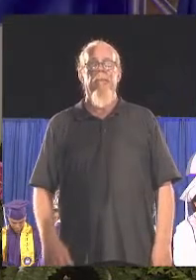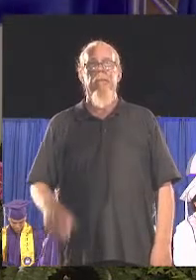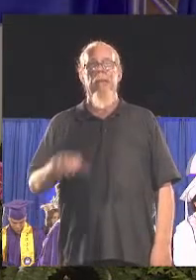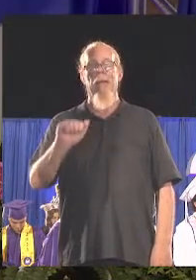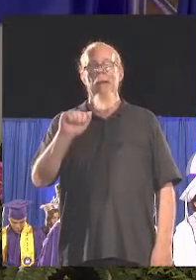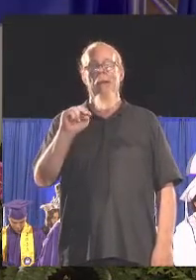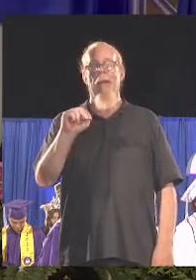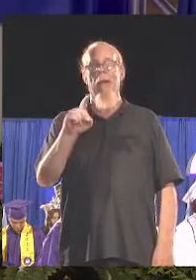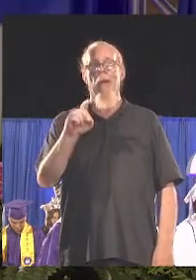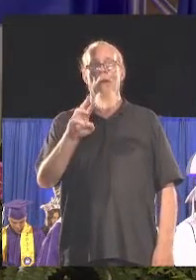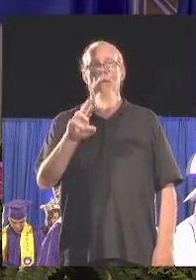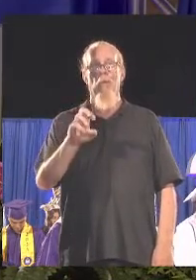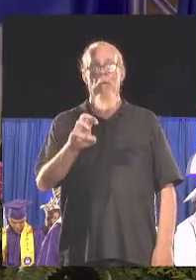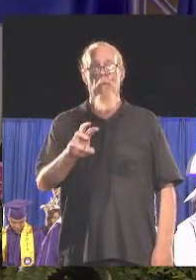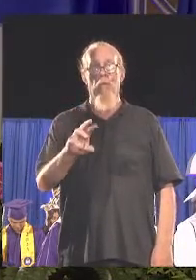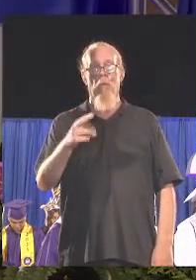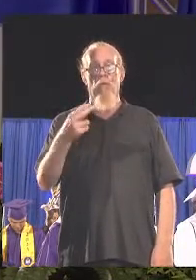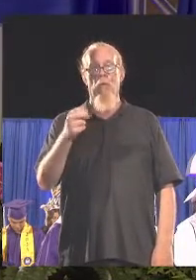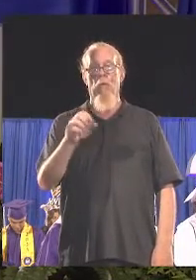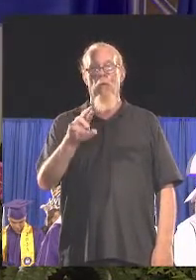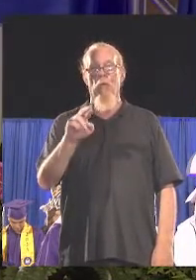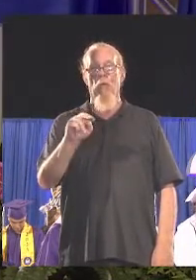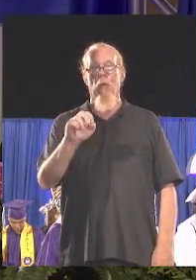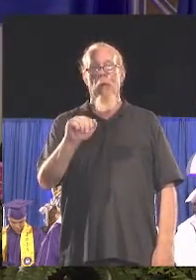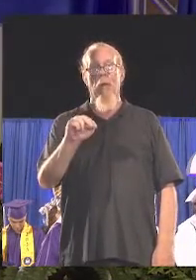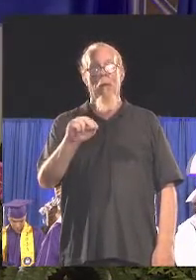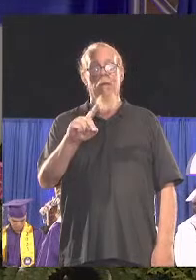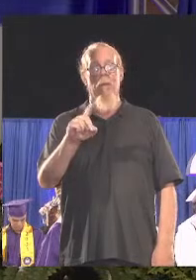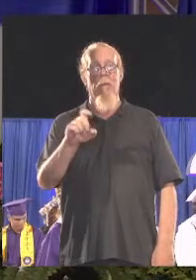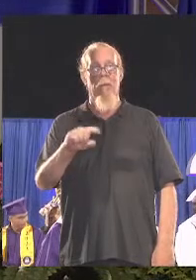Andrew Hernandez, Deluxe Barber College.